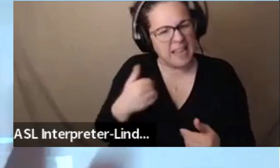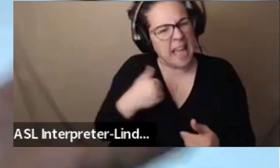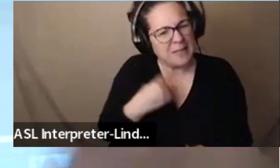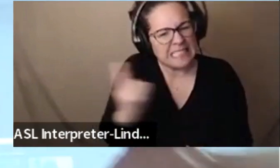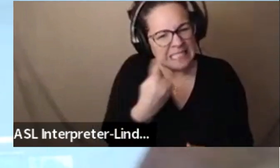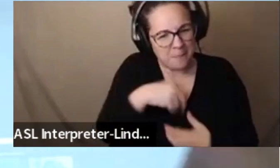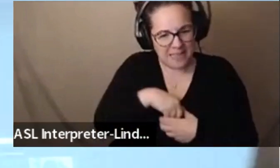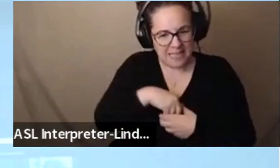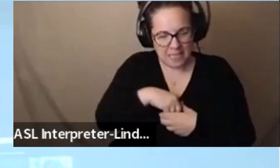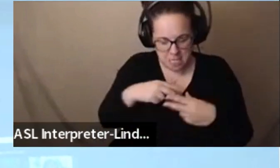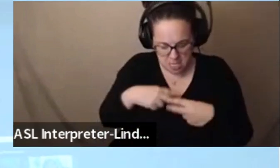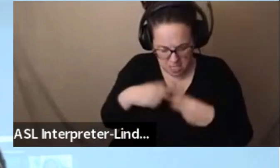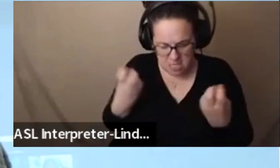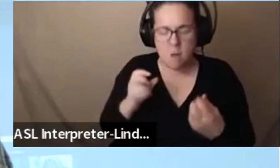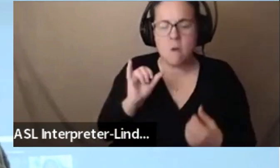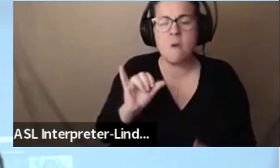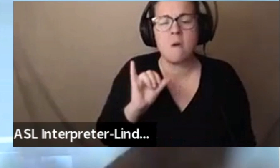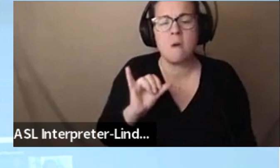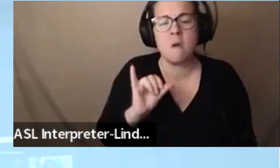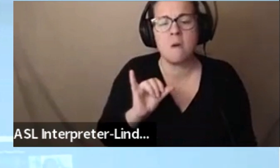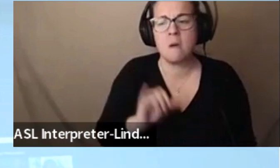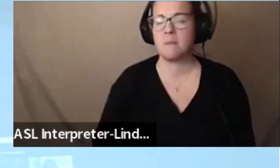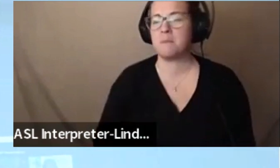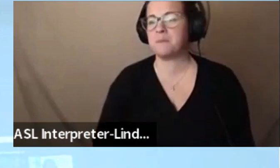so when you're creating this piece,